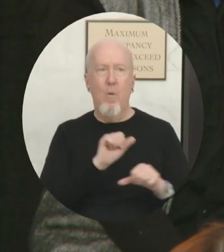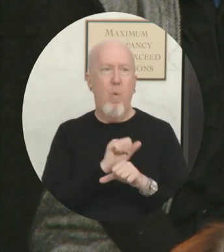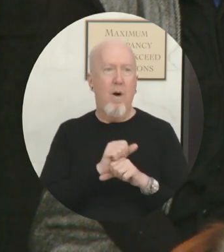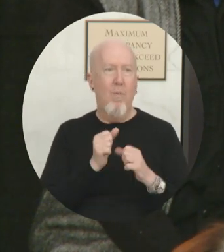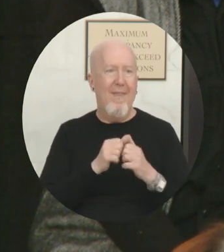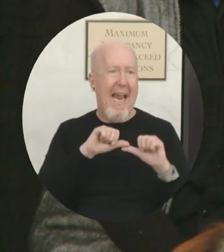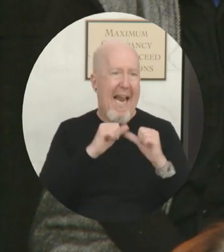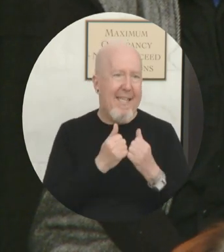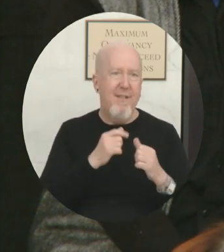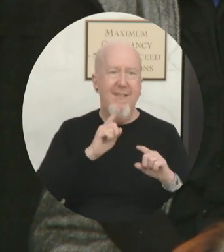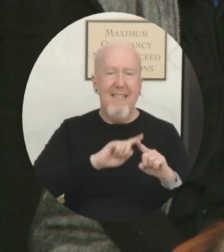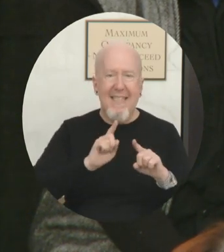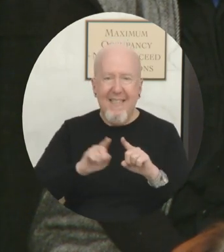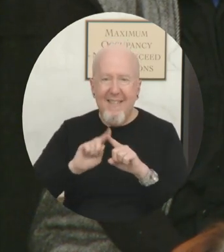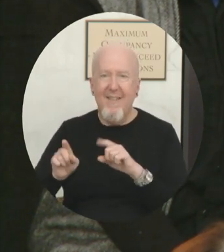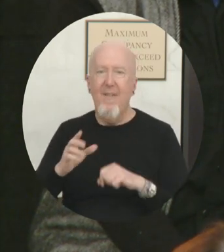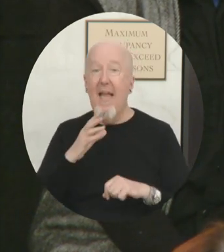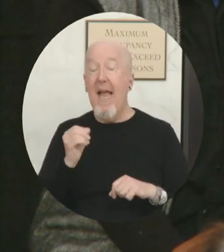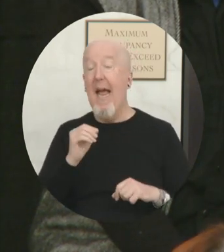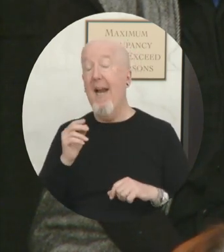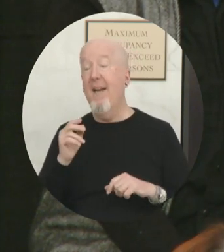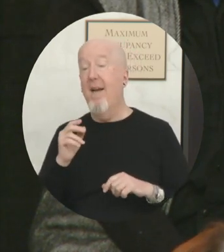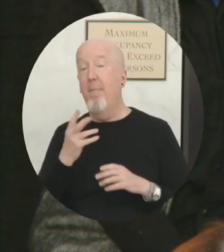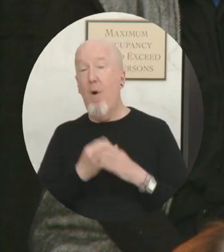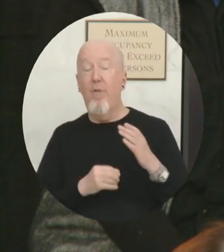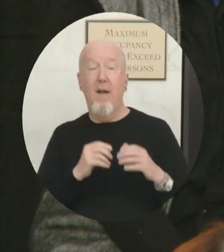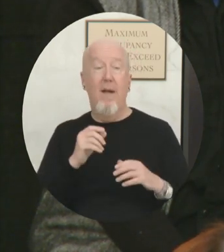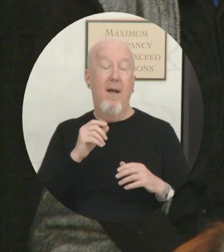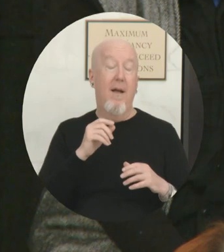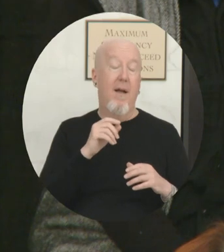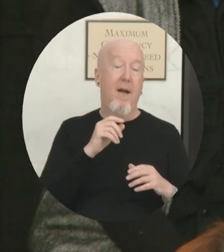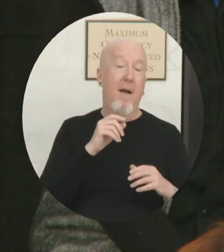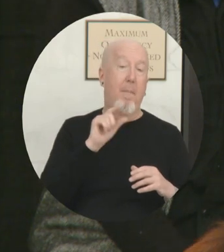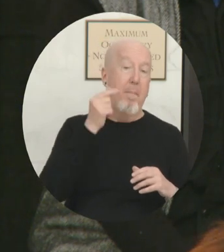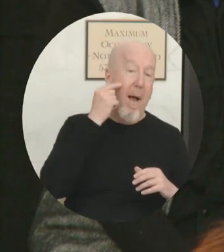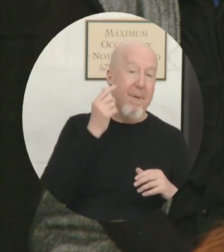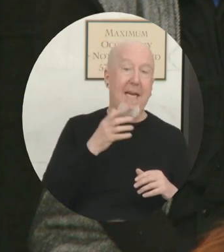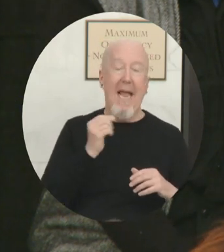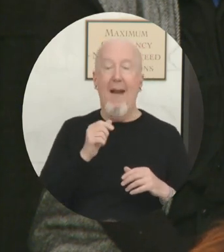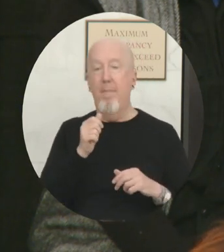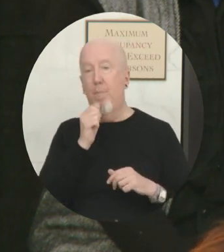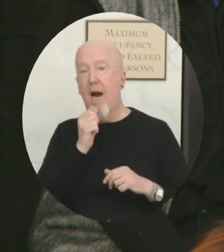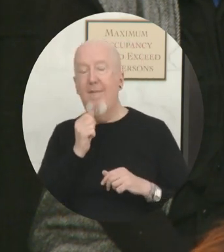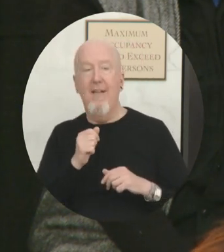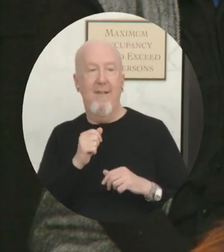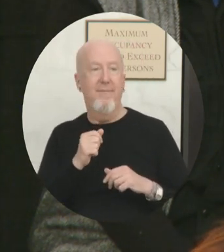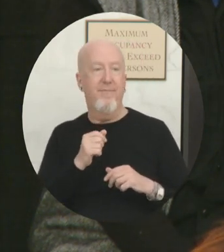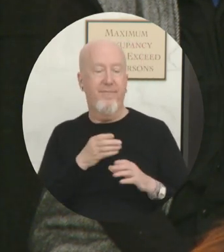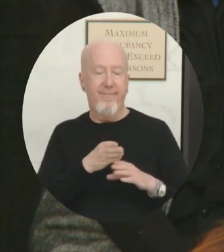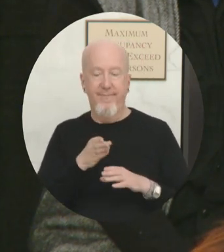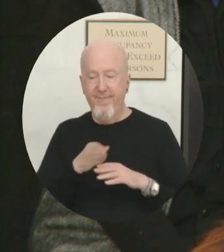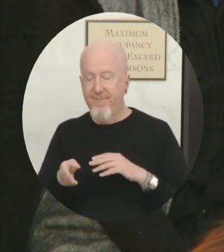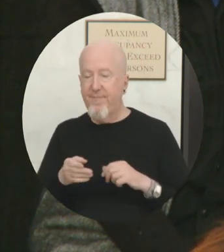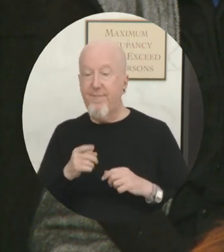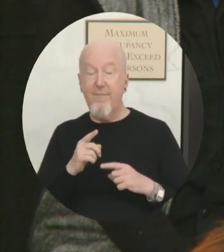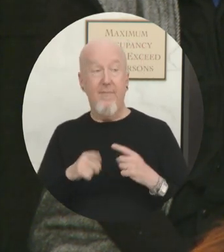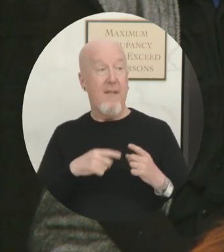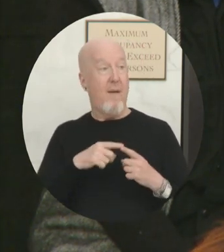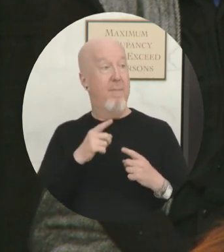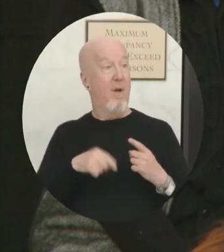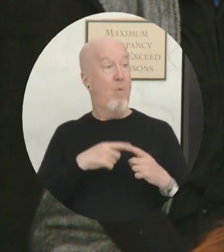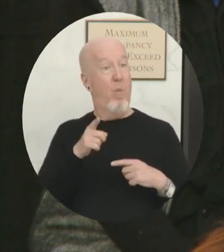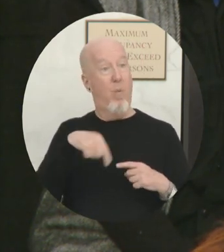and organizations in the public and private sector. And yet, when you put us all